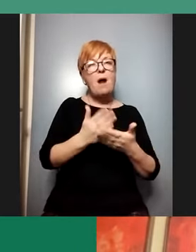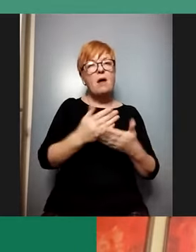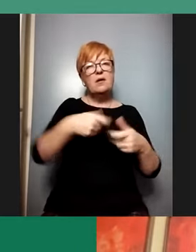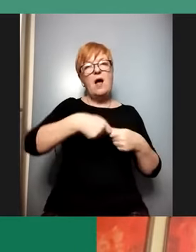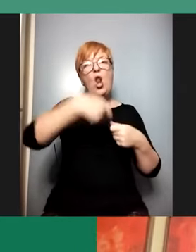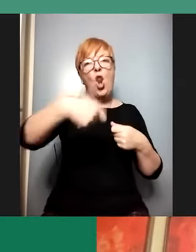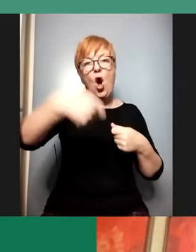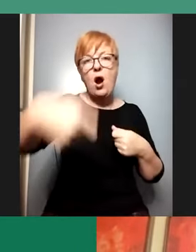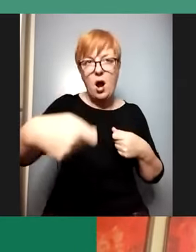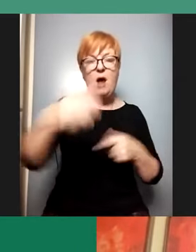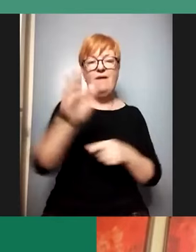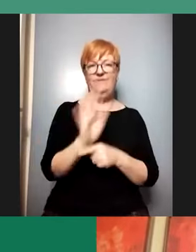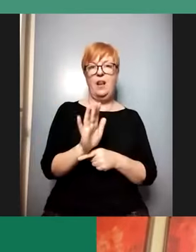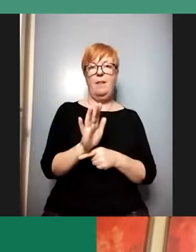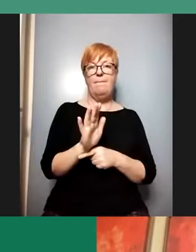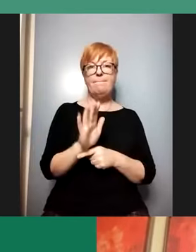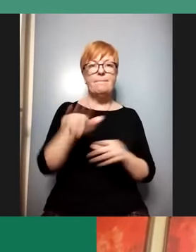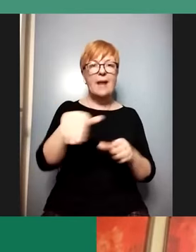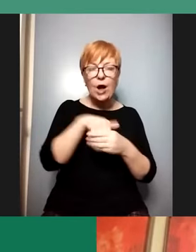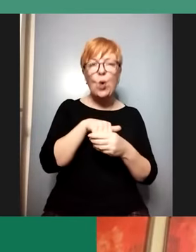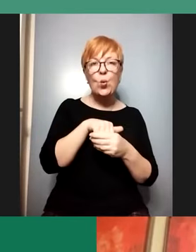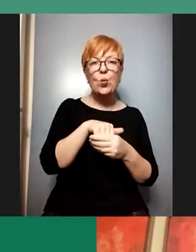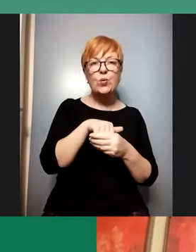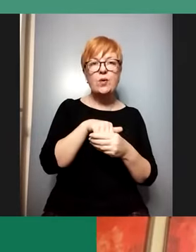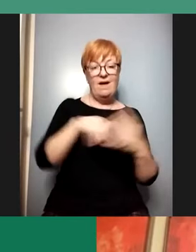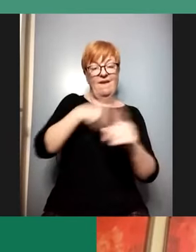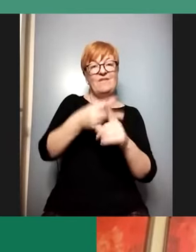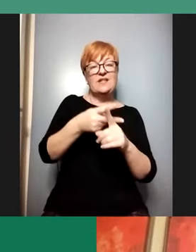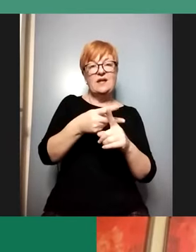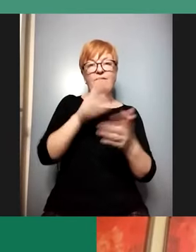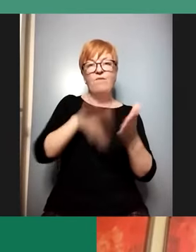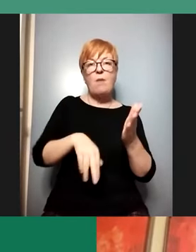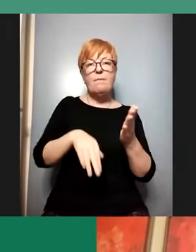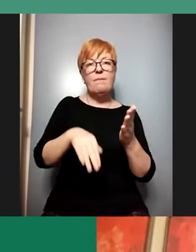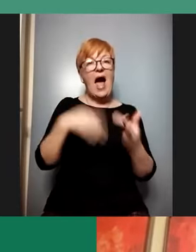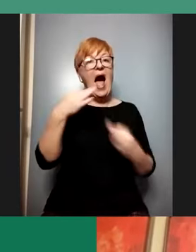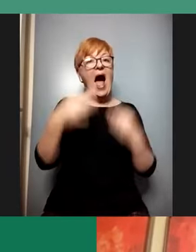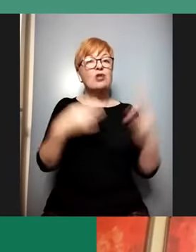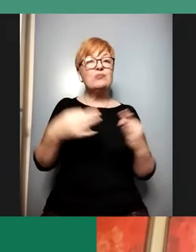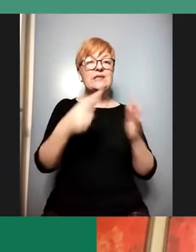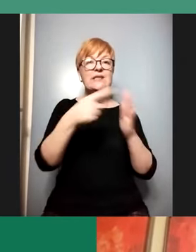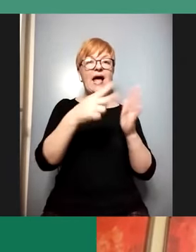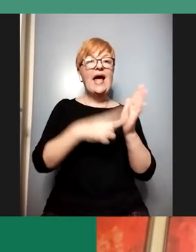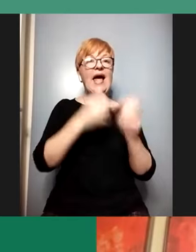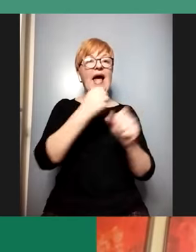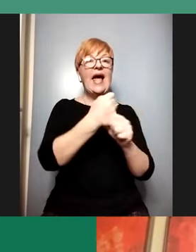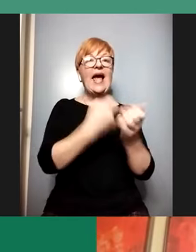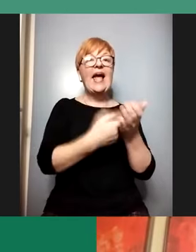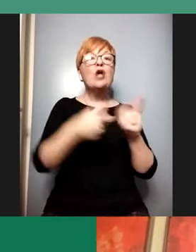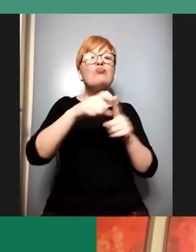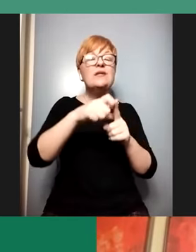film that includes a visit by Ingrid Bergman, who comes to the UK. So that's the first part of the